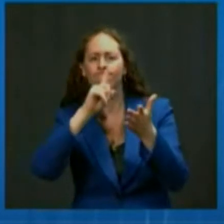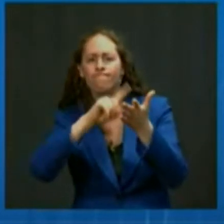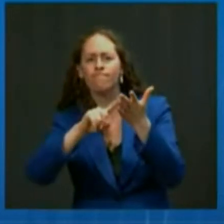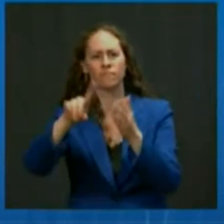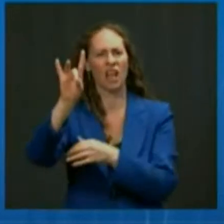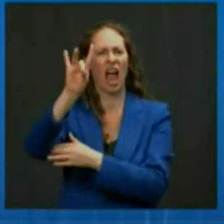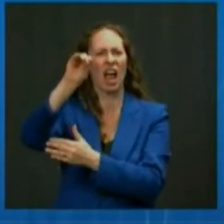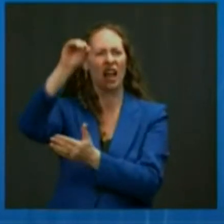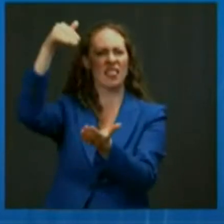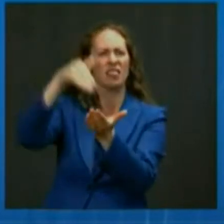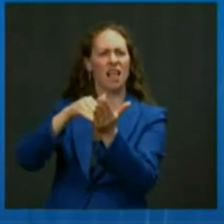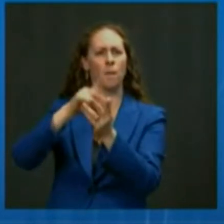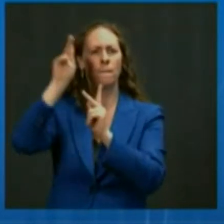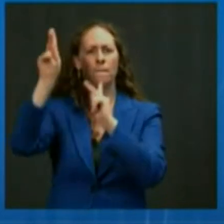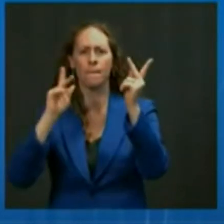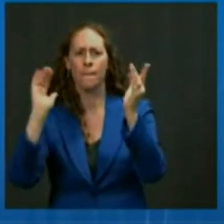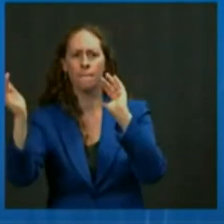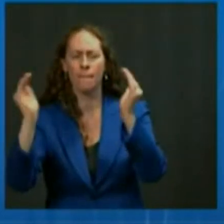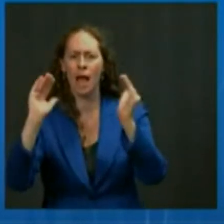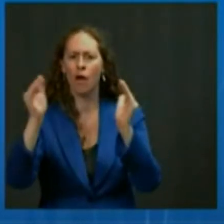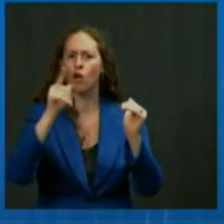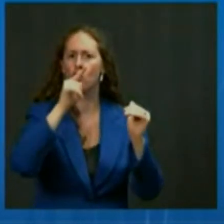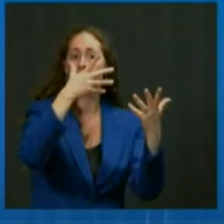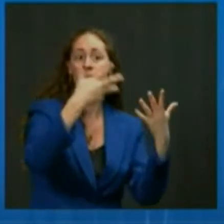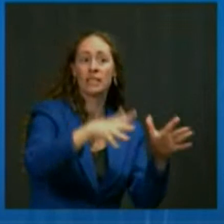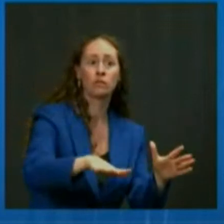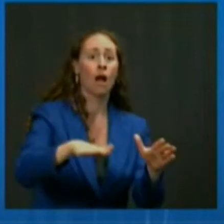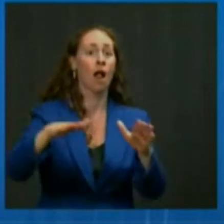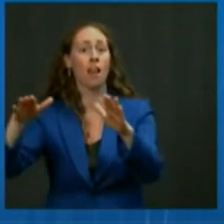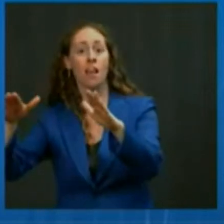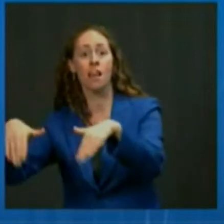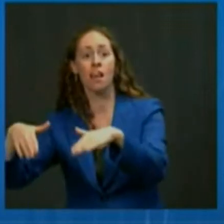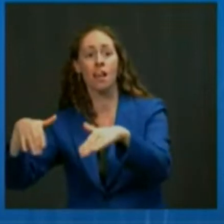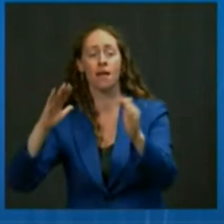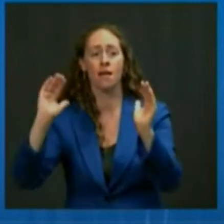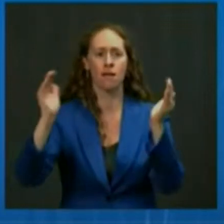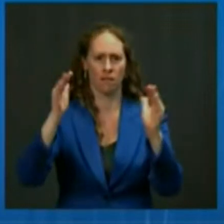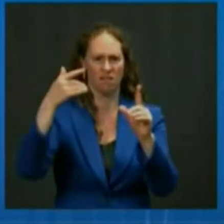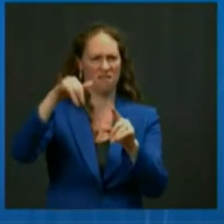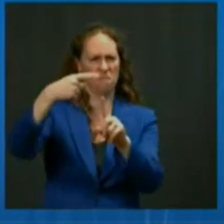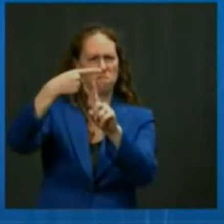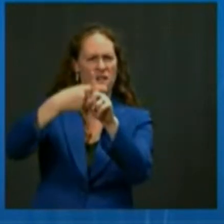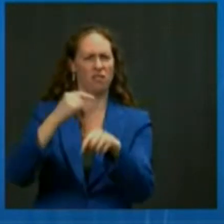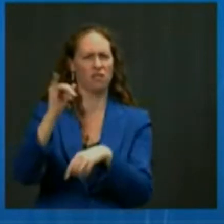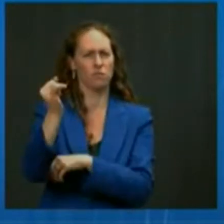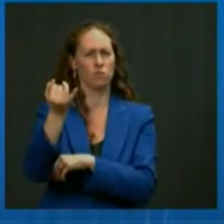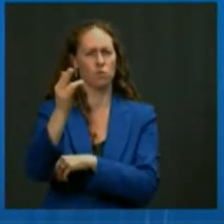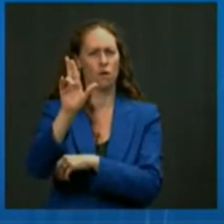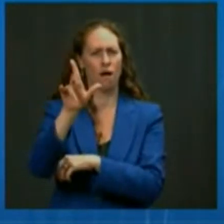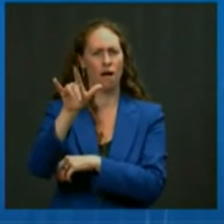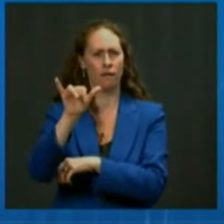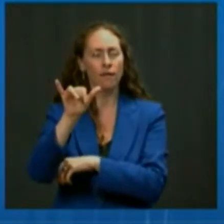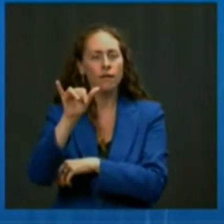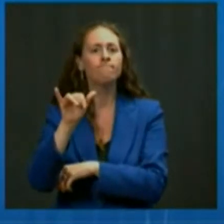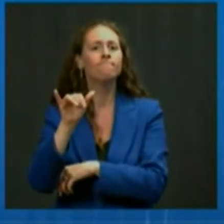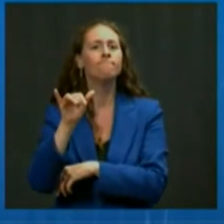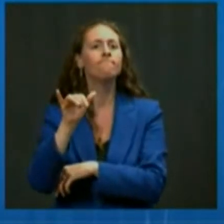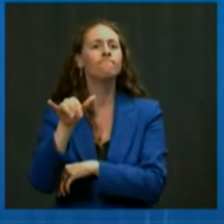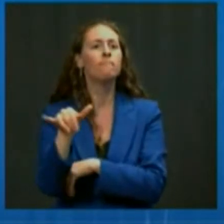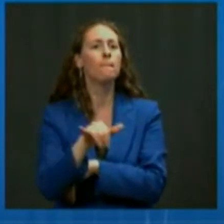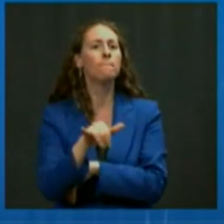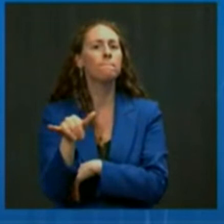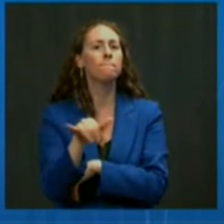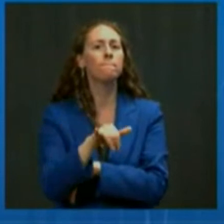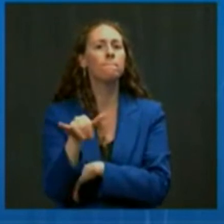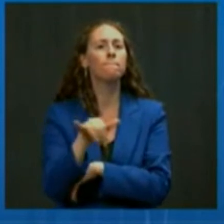age groups with data through July 16th. Like we saw in the New York data, vaccine effectiveness against infection declined